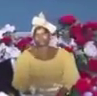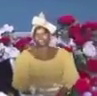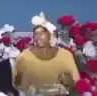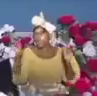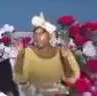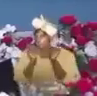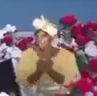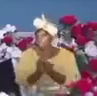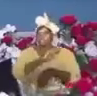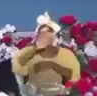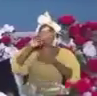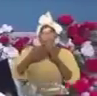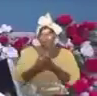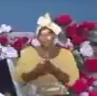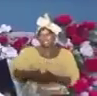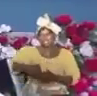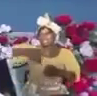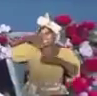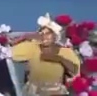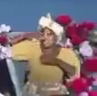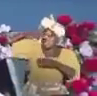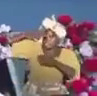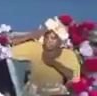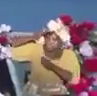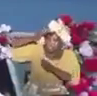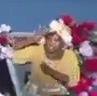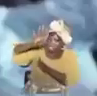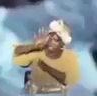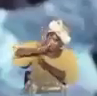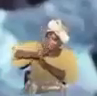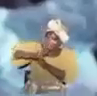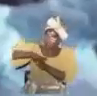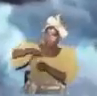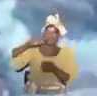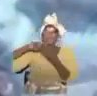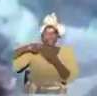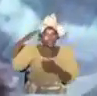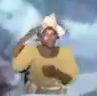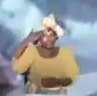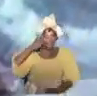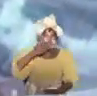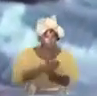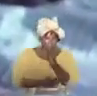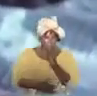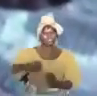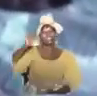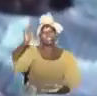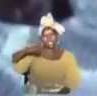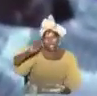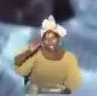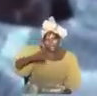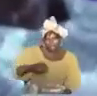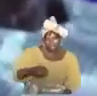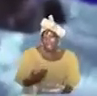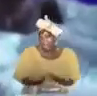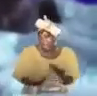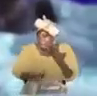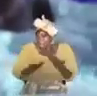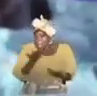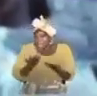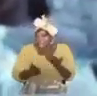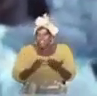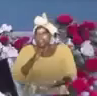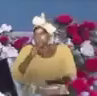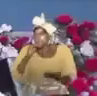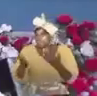In spite of your delay in knowing God, yes, sir. In spite of the fact that it looks like it's not